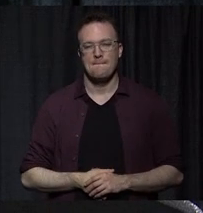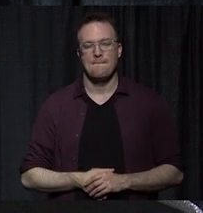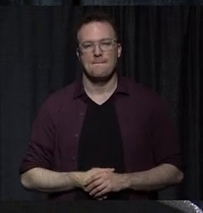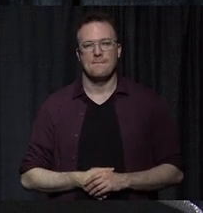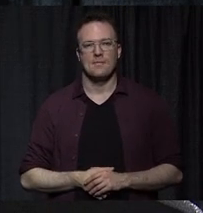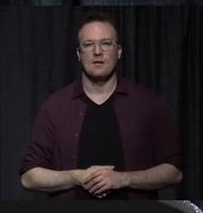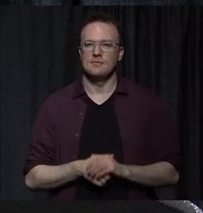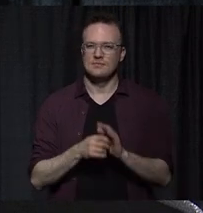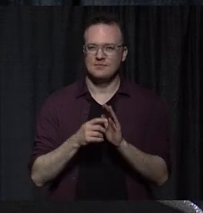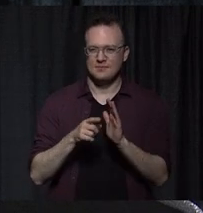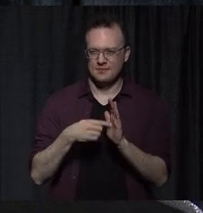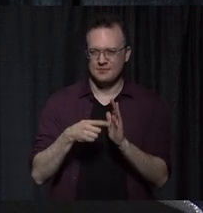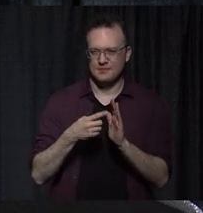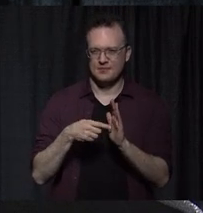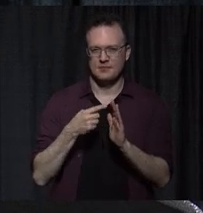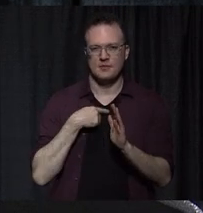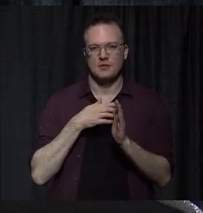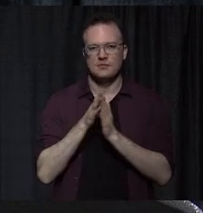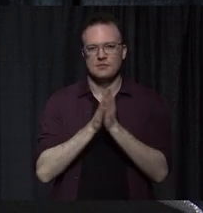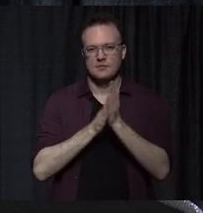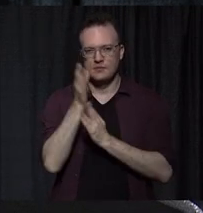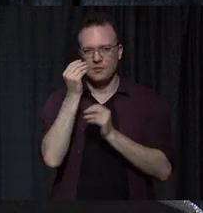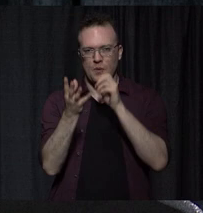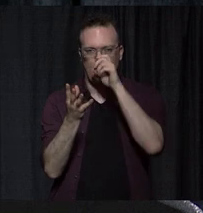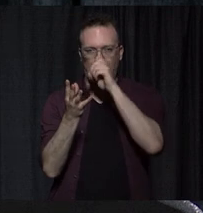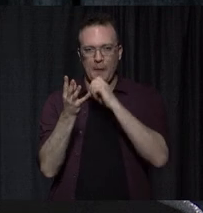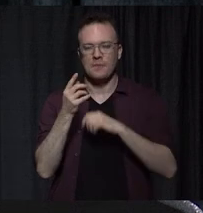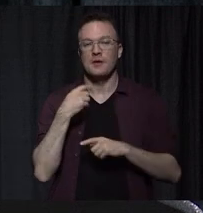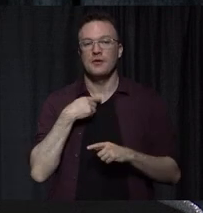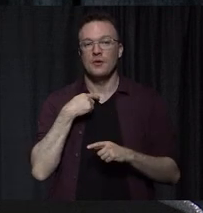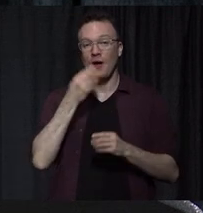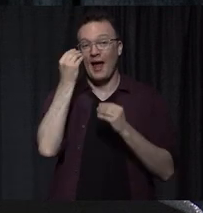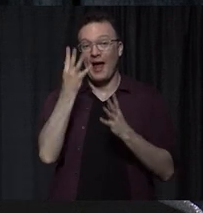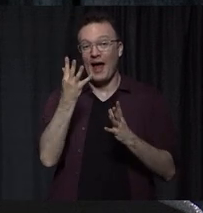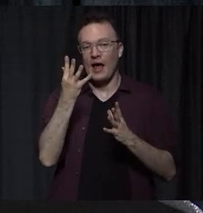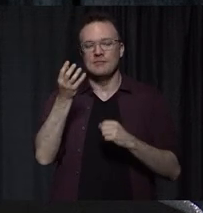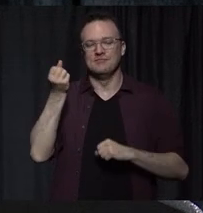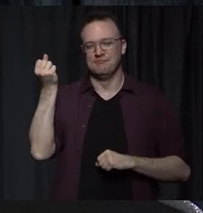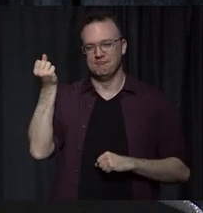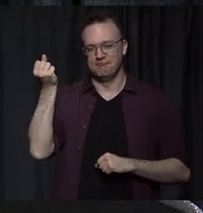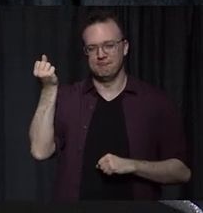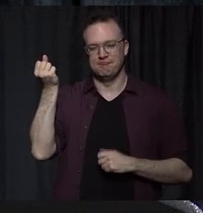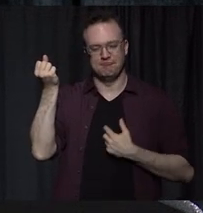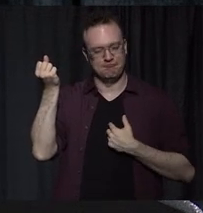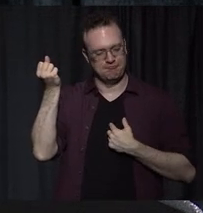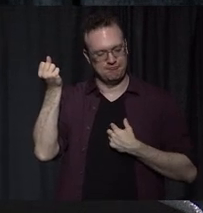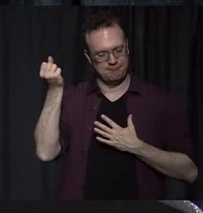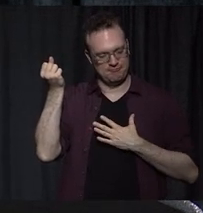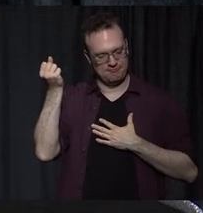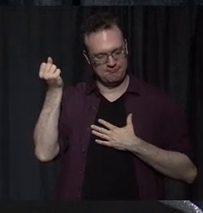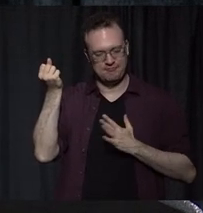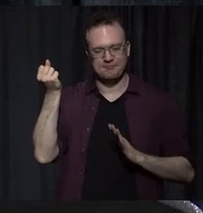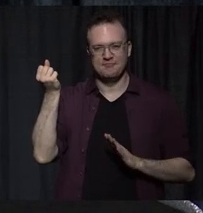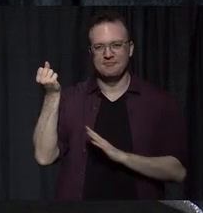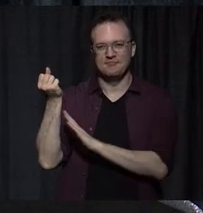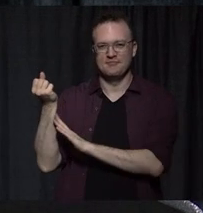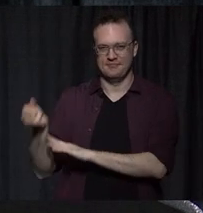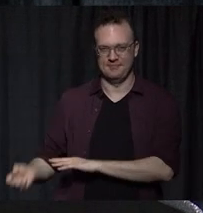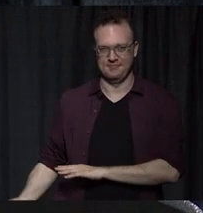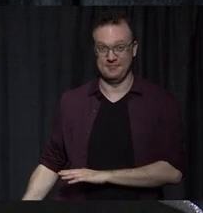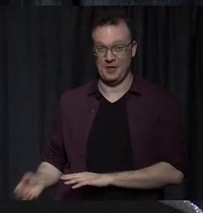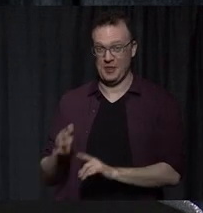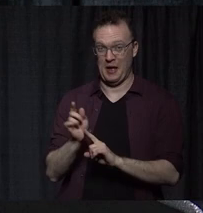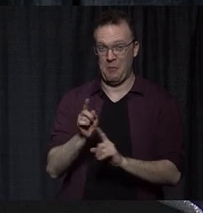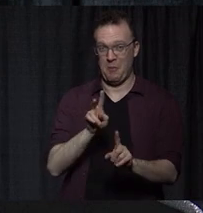And sometimes the things I really want to say, I kind of hold that back a little bit because it may not forward the